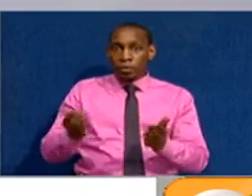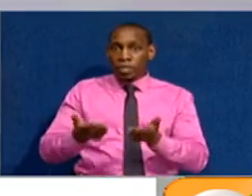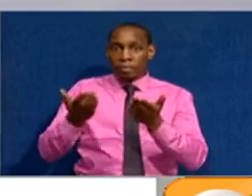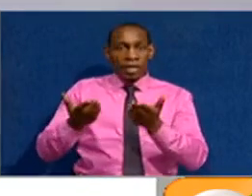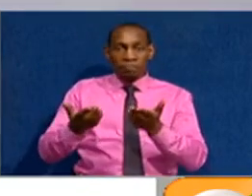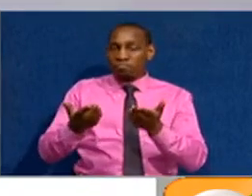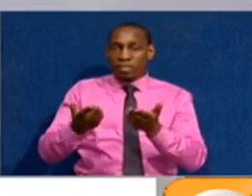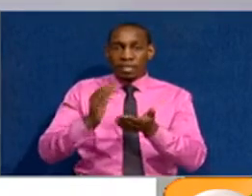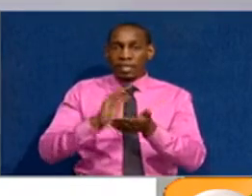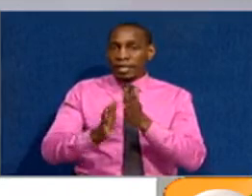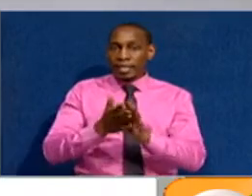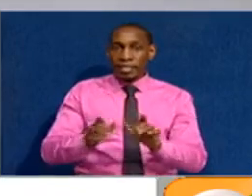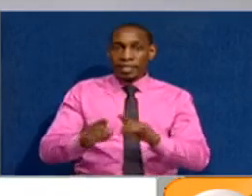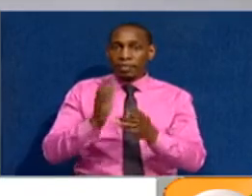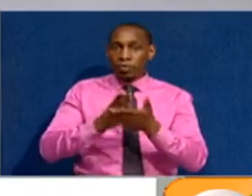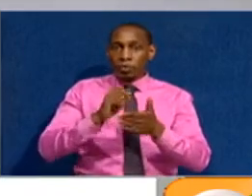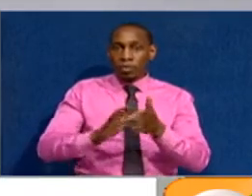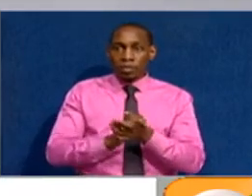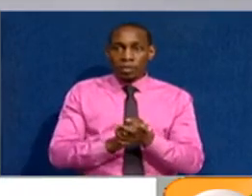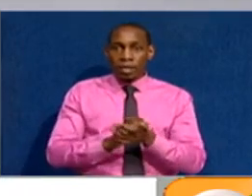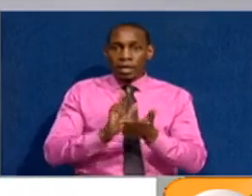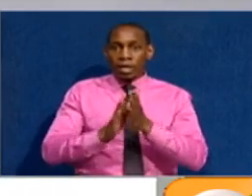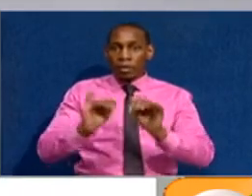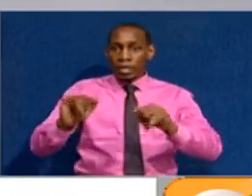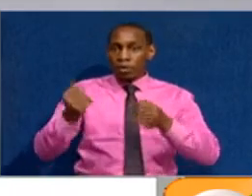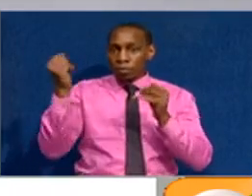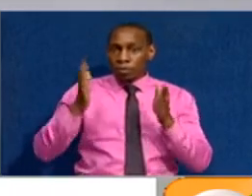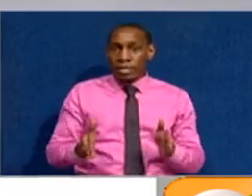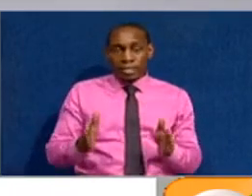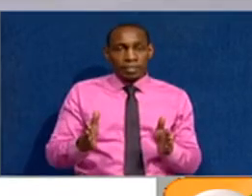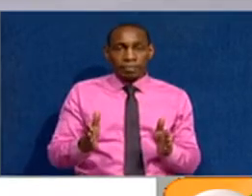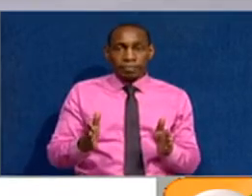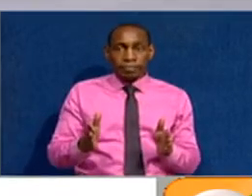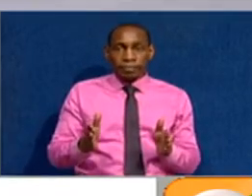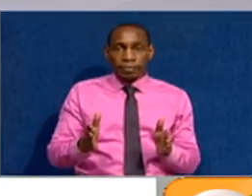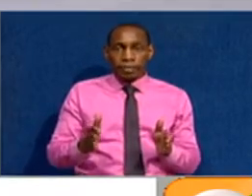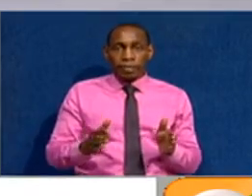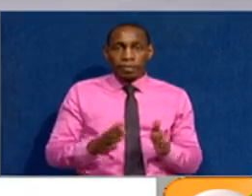anymore? Is the fact that no new names are emerging on the scene a factor?